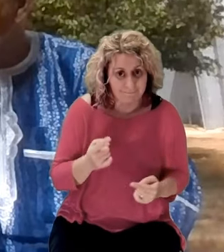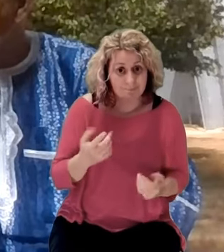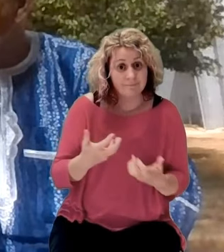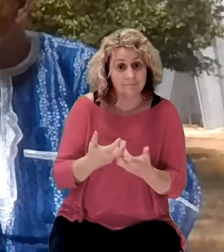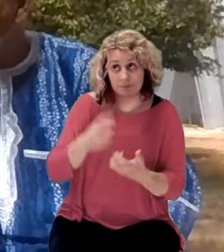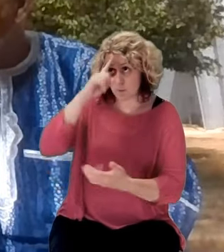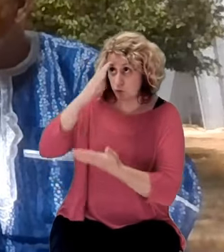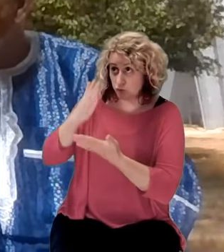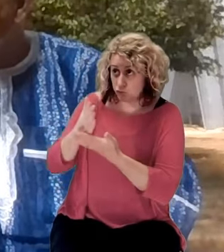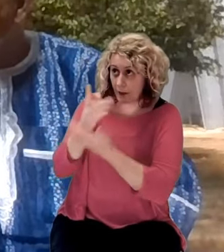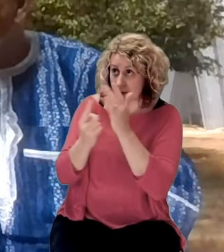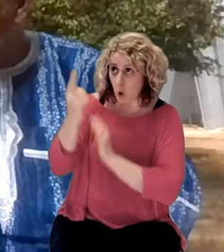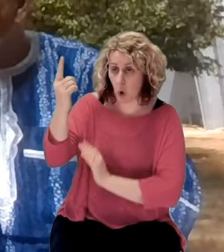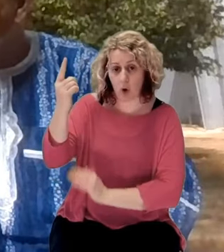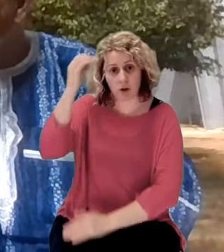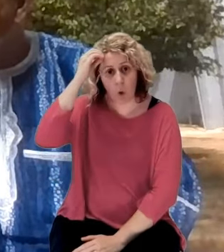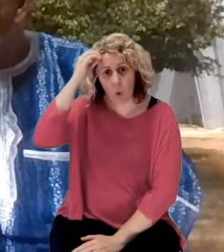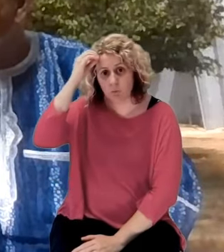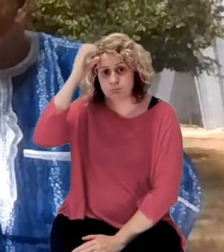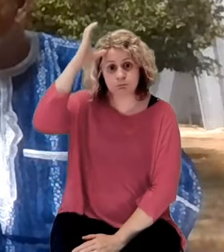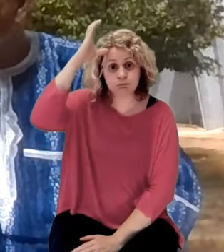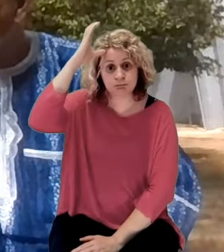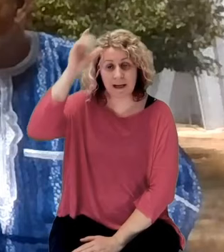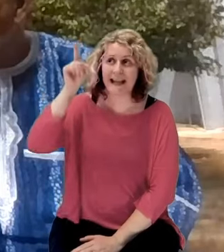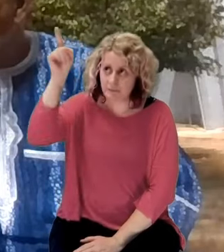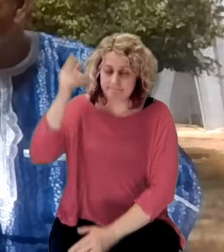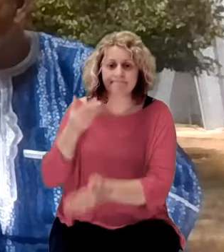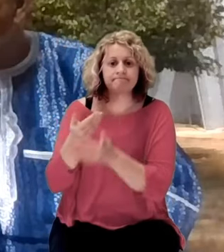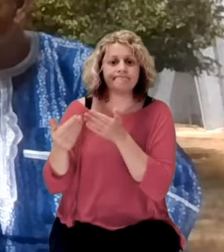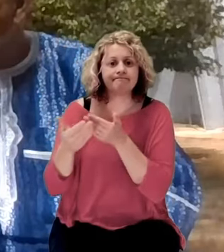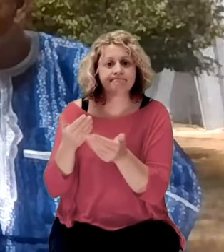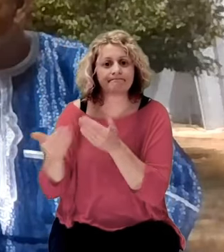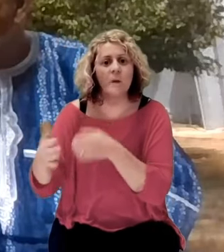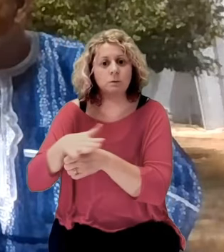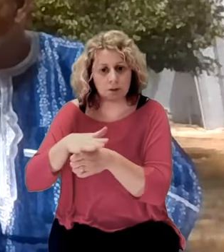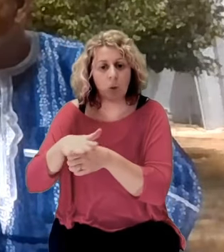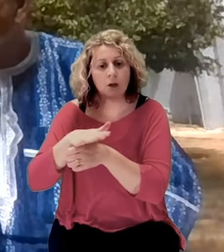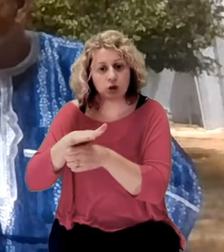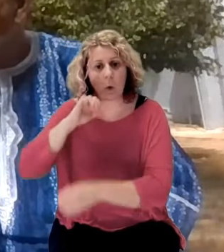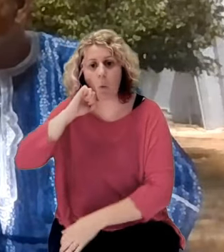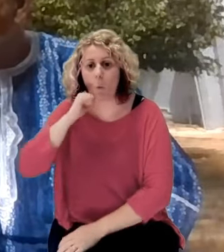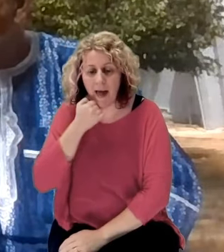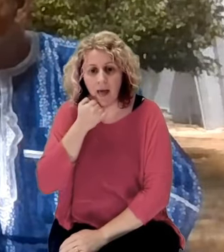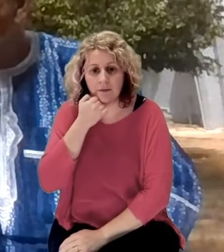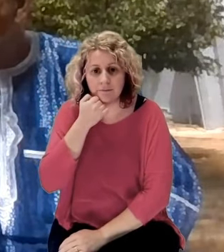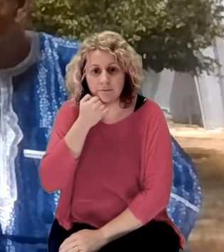He will take care of the situation, because He knows fully about it, and